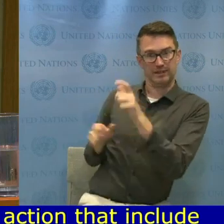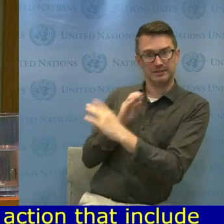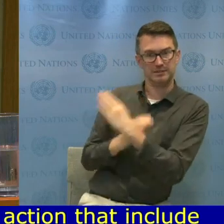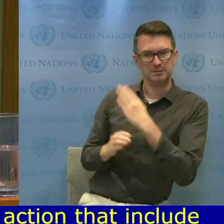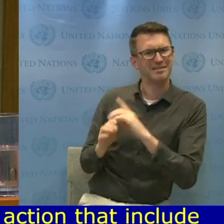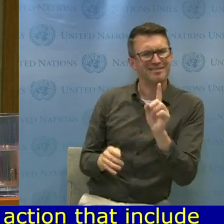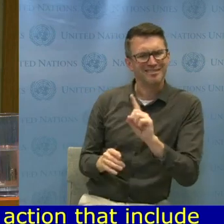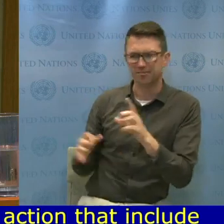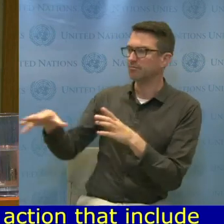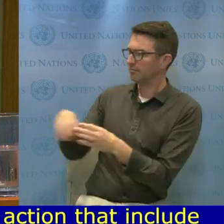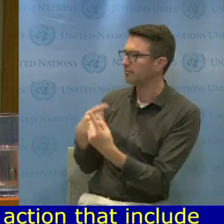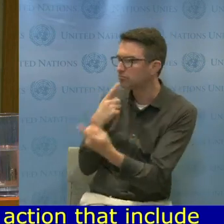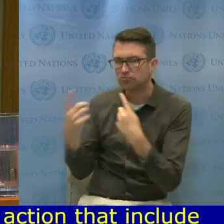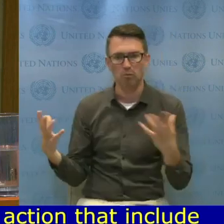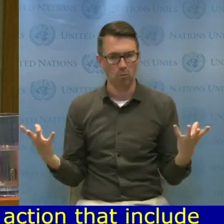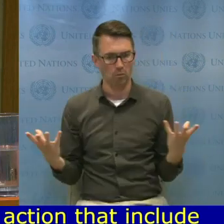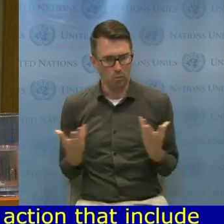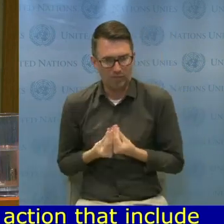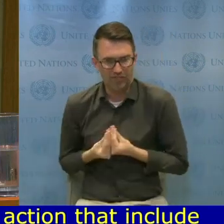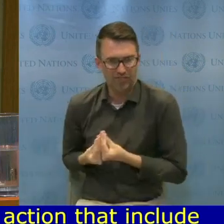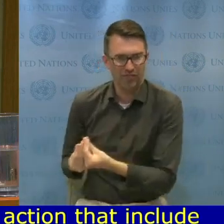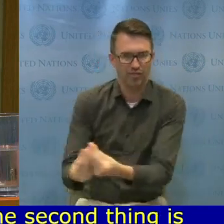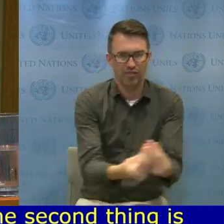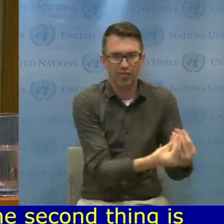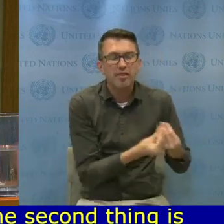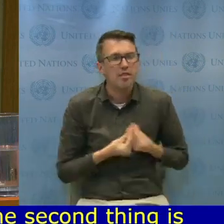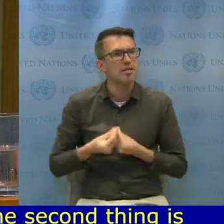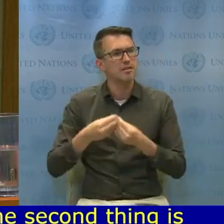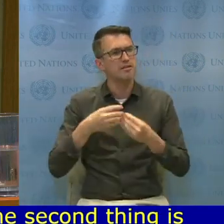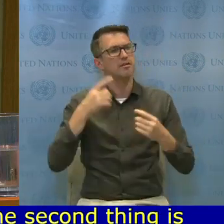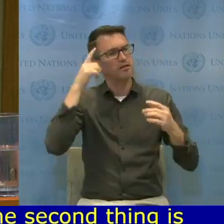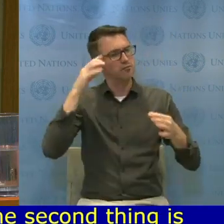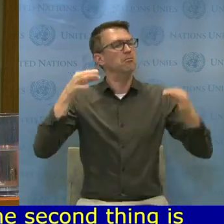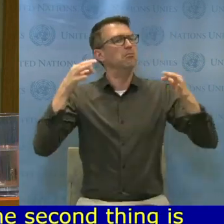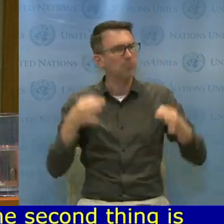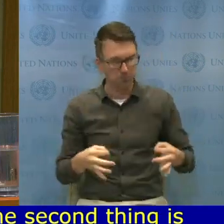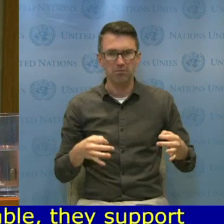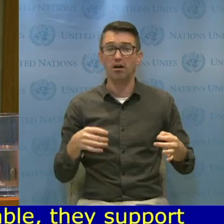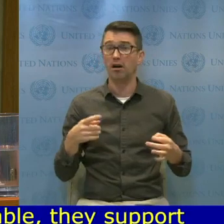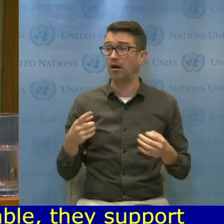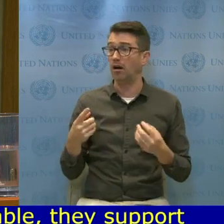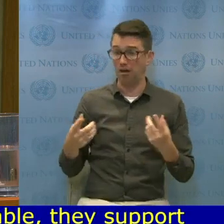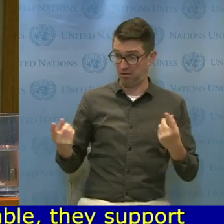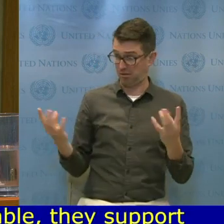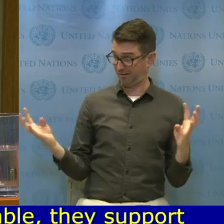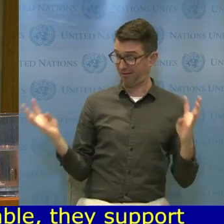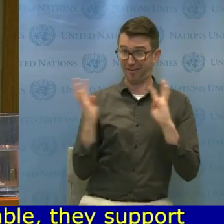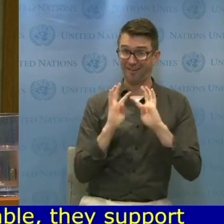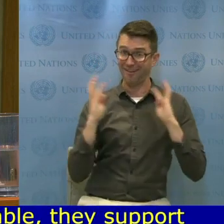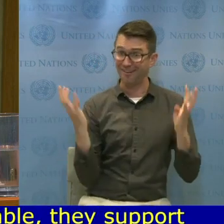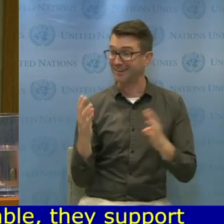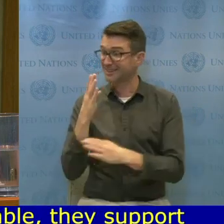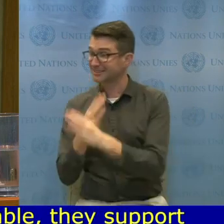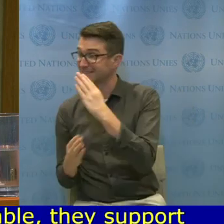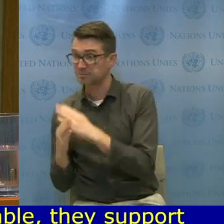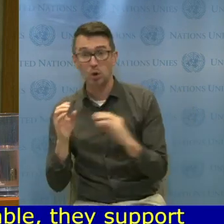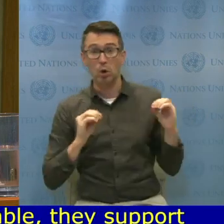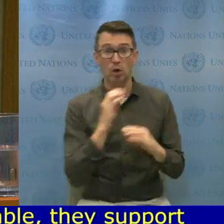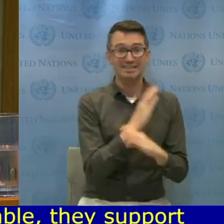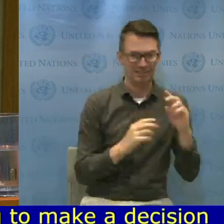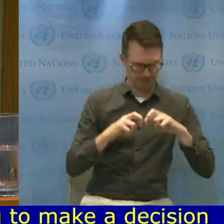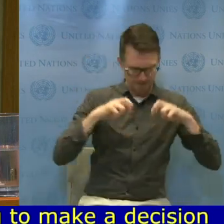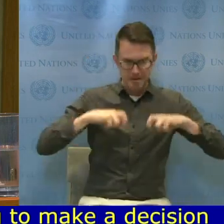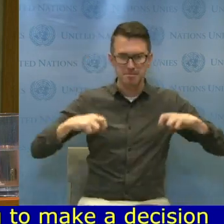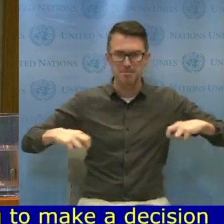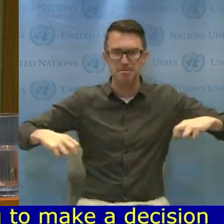not going to make a decision that is going to make them go backwards at the end of the day. Far too long around this world, we've seen that. And lastly